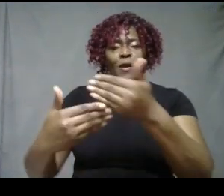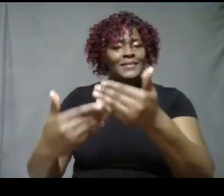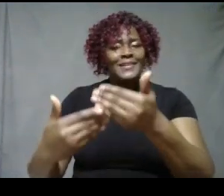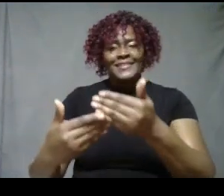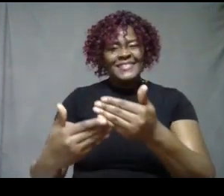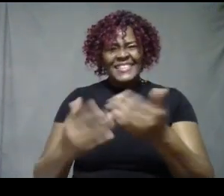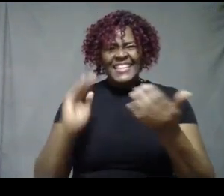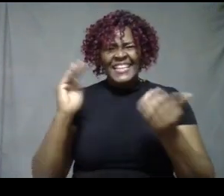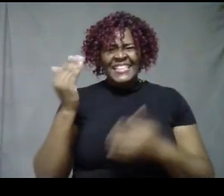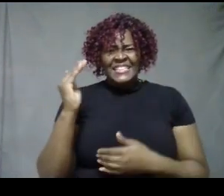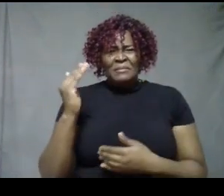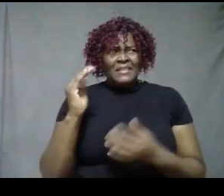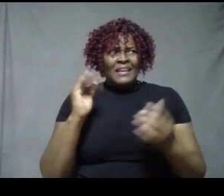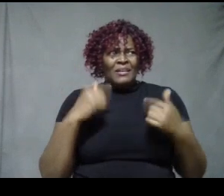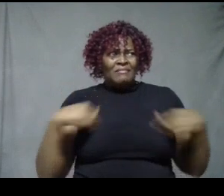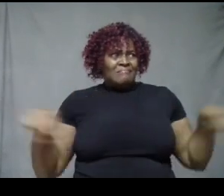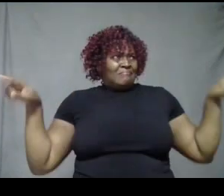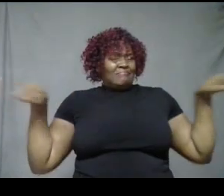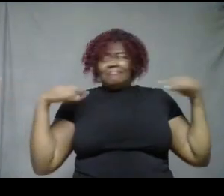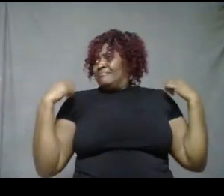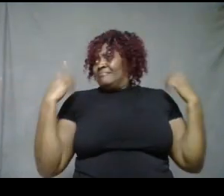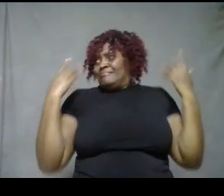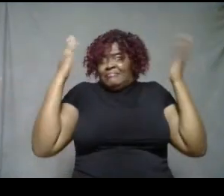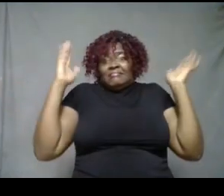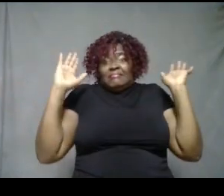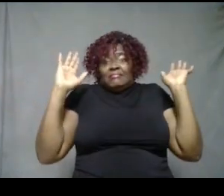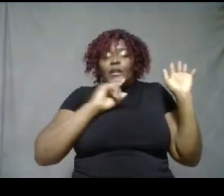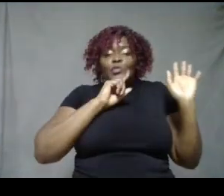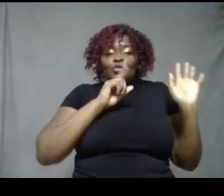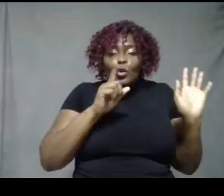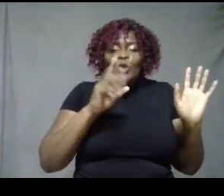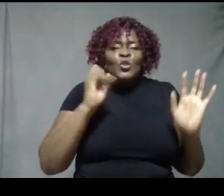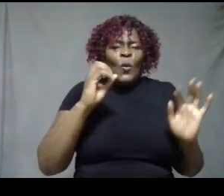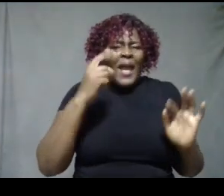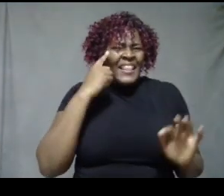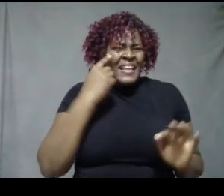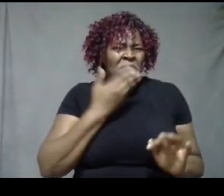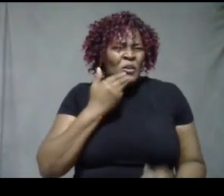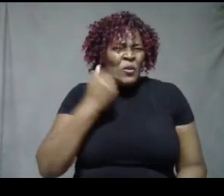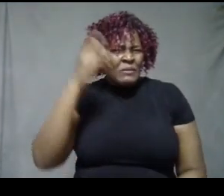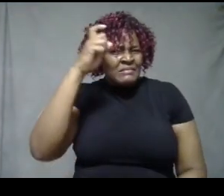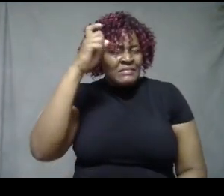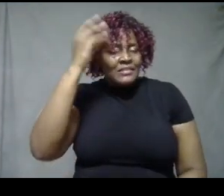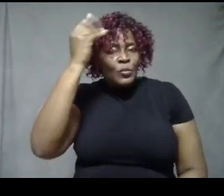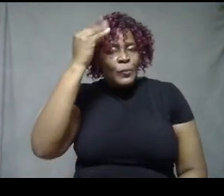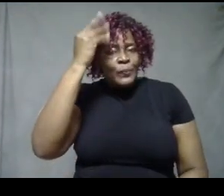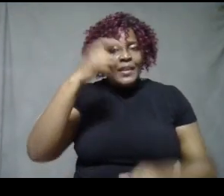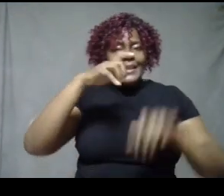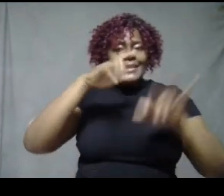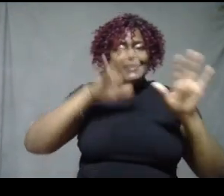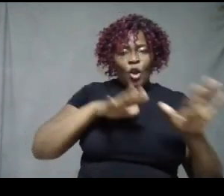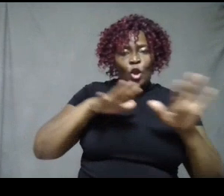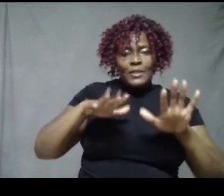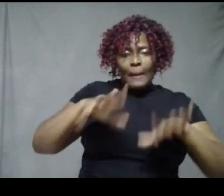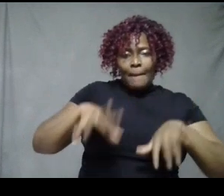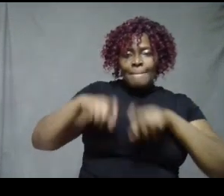none of us are sure about. I think the prudent decision would be to kind of take our time. This week, I'll get staff.